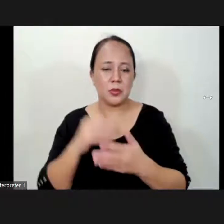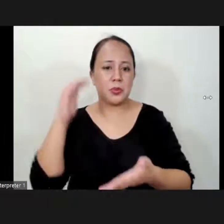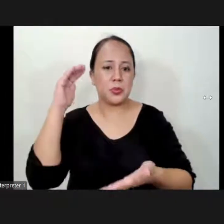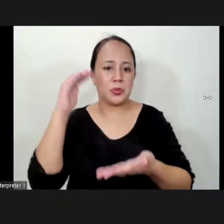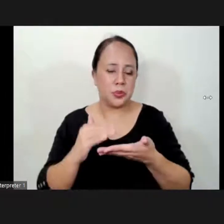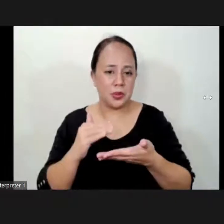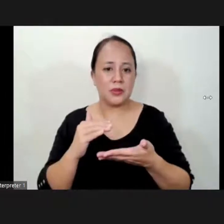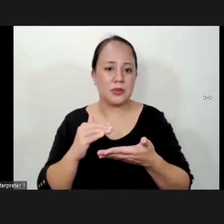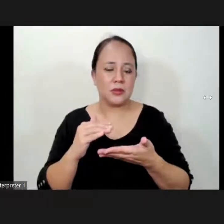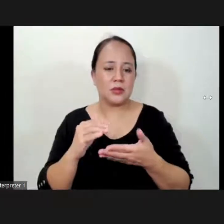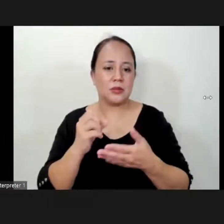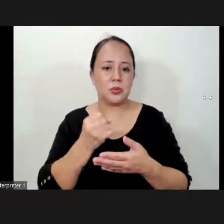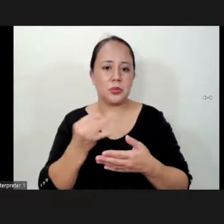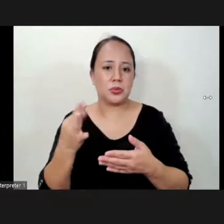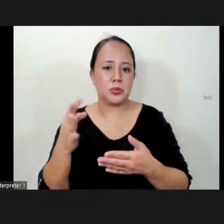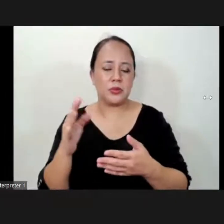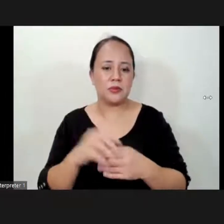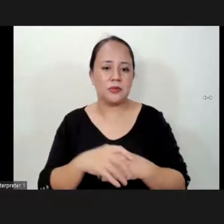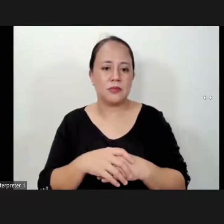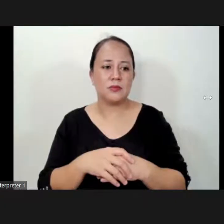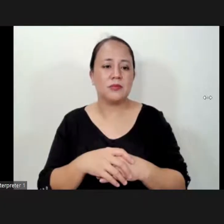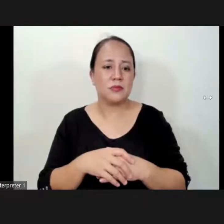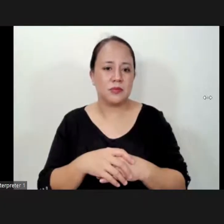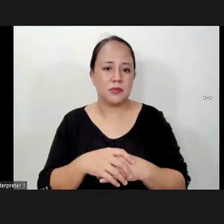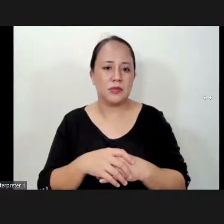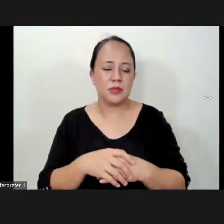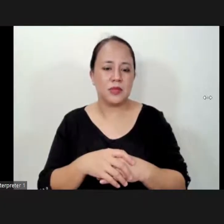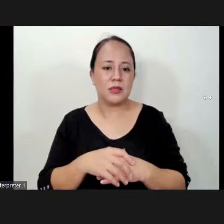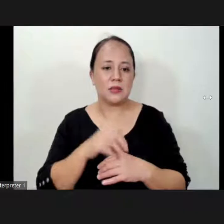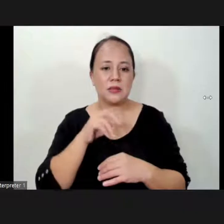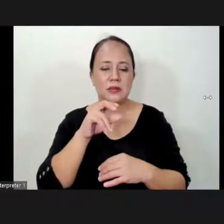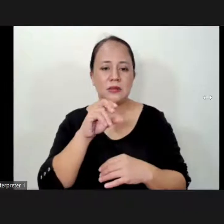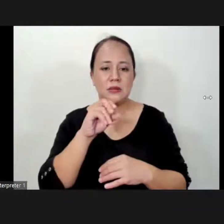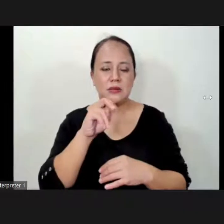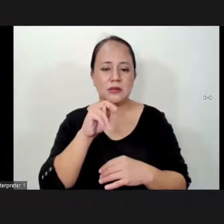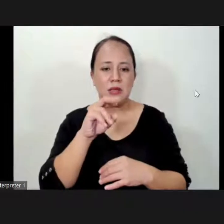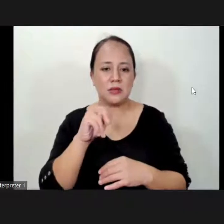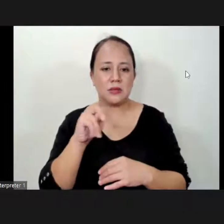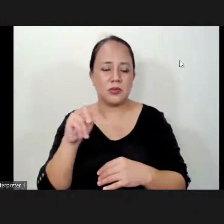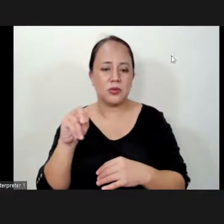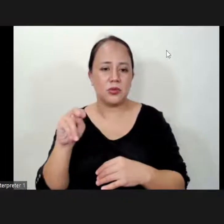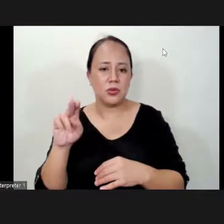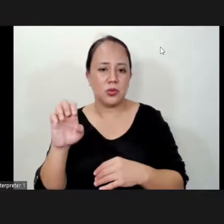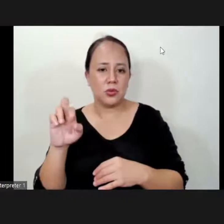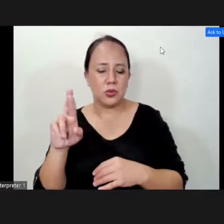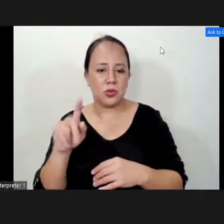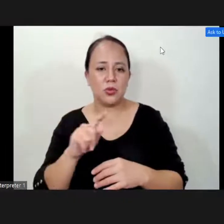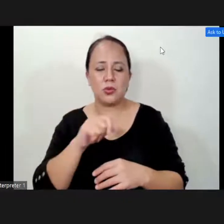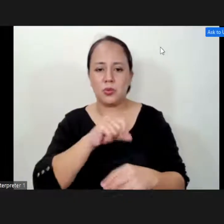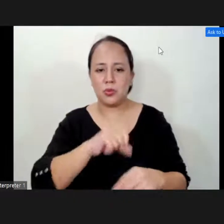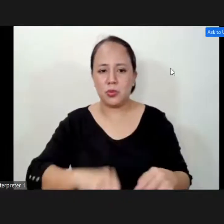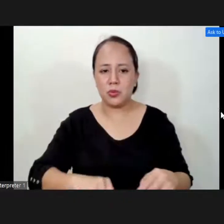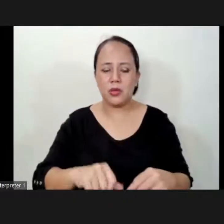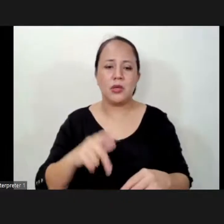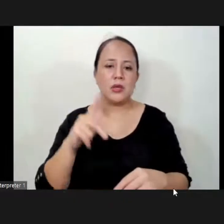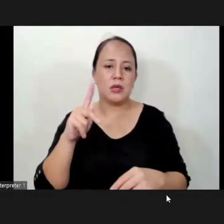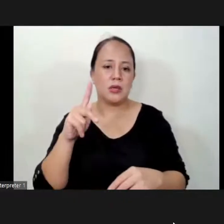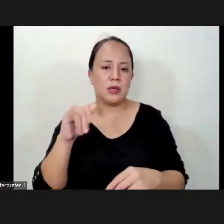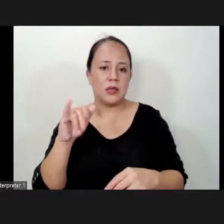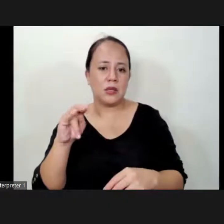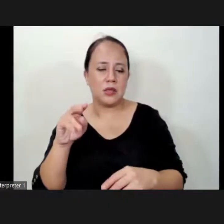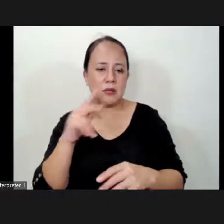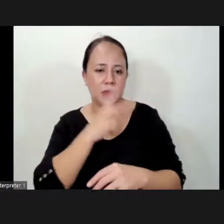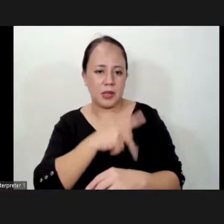reduction in the number of non-uro and non-transplant and non-kidney patients in